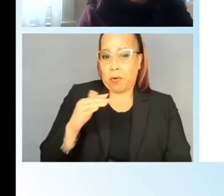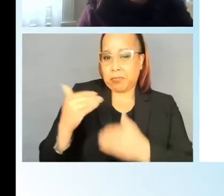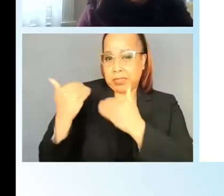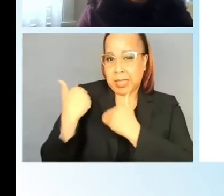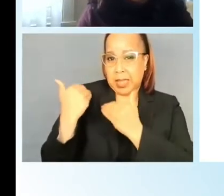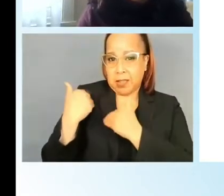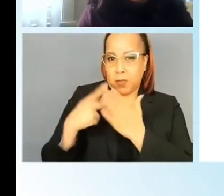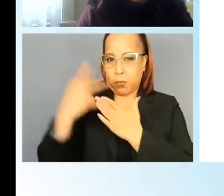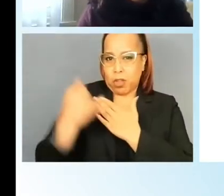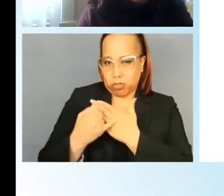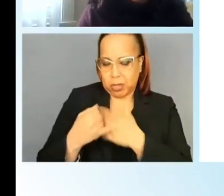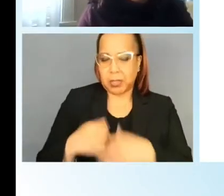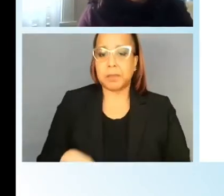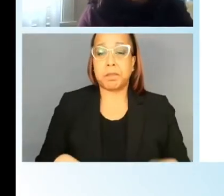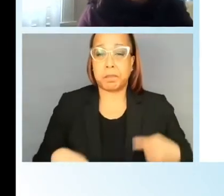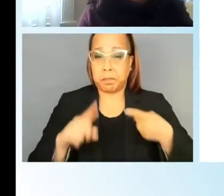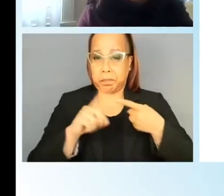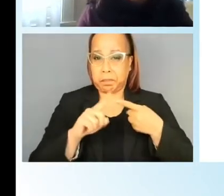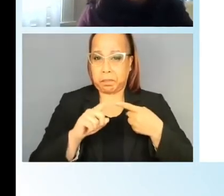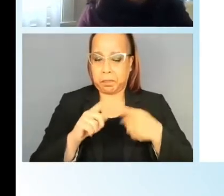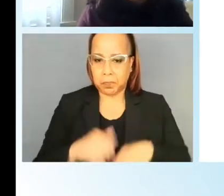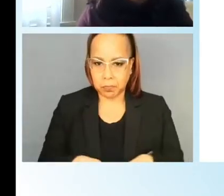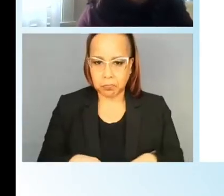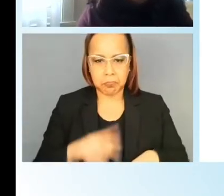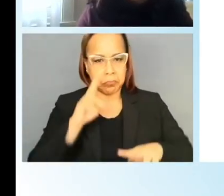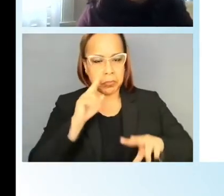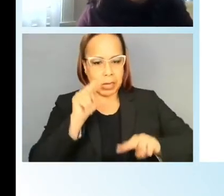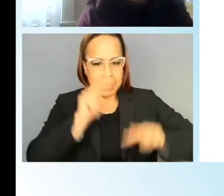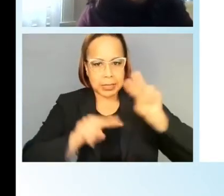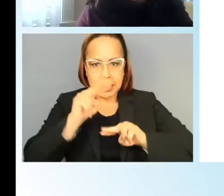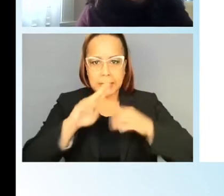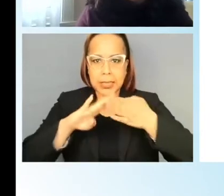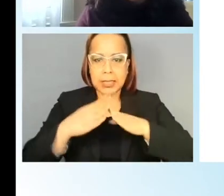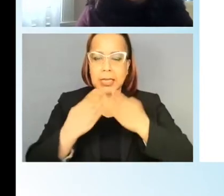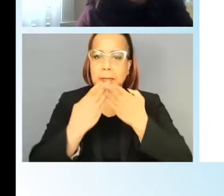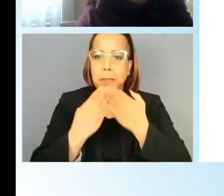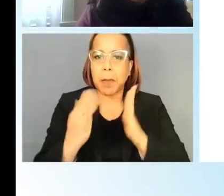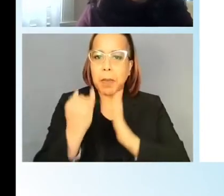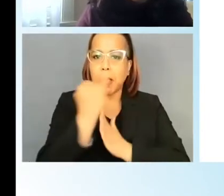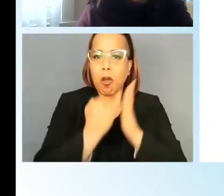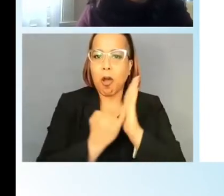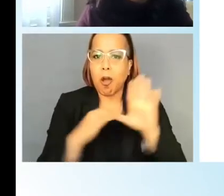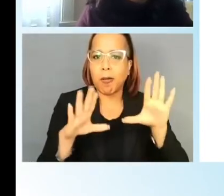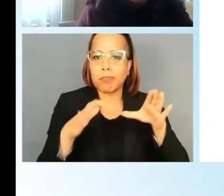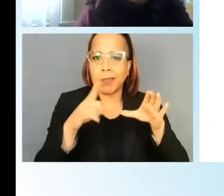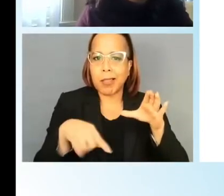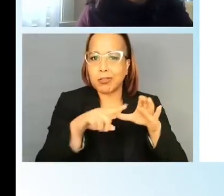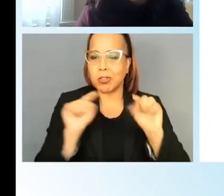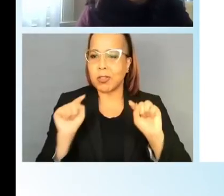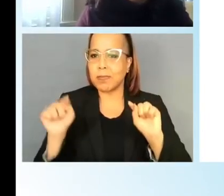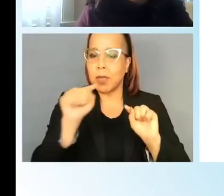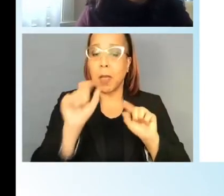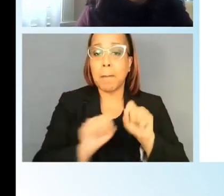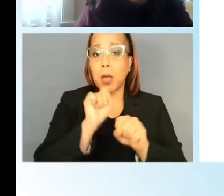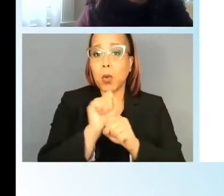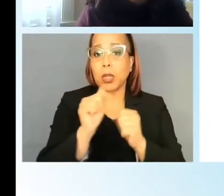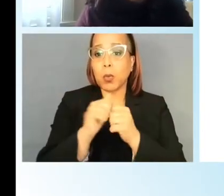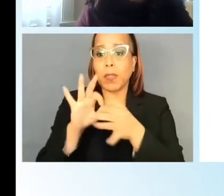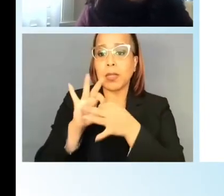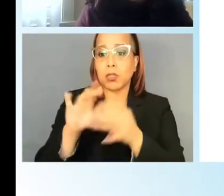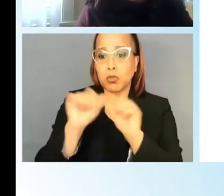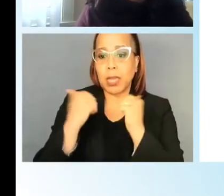project. The first is to assess the city's public art collections by working with sister